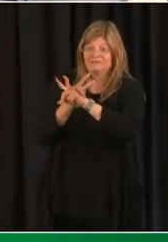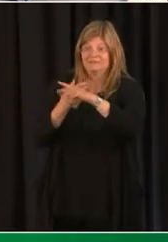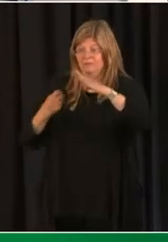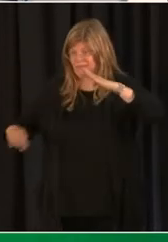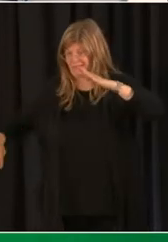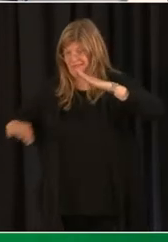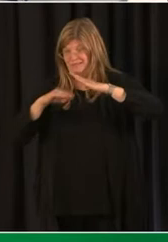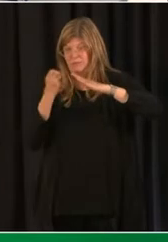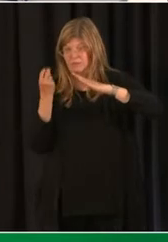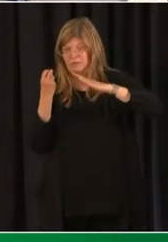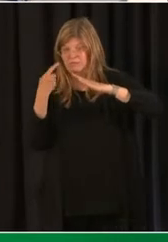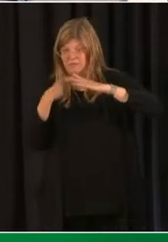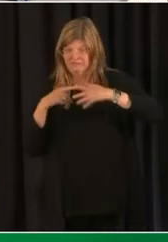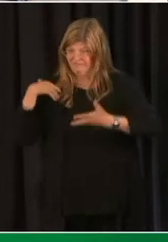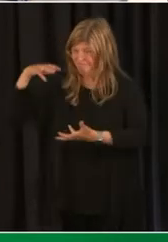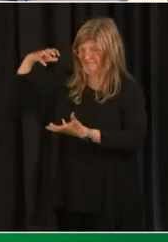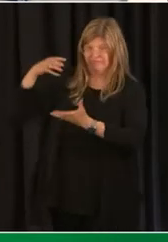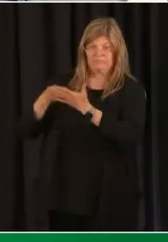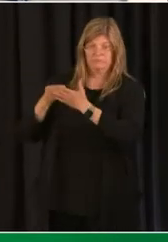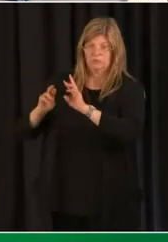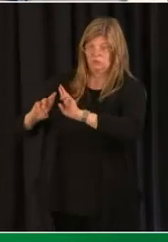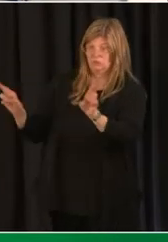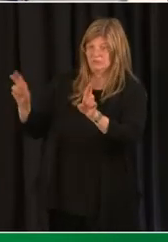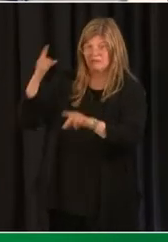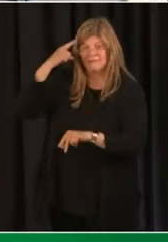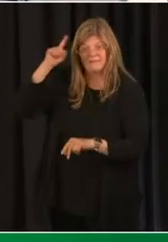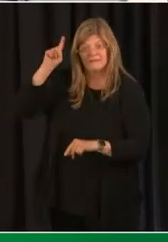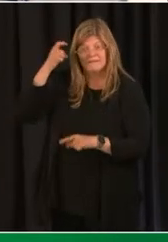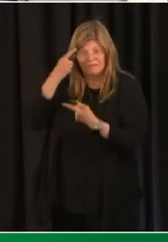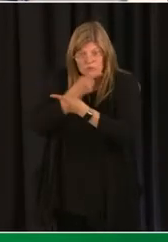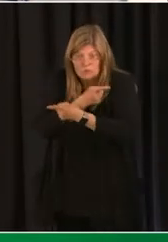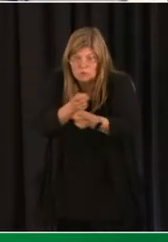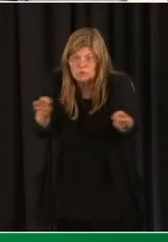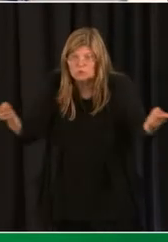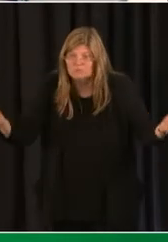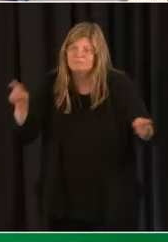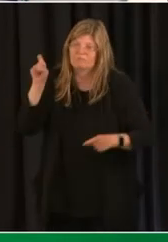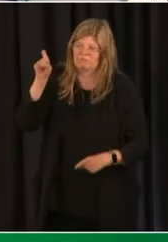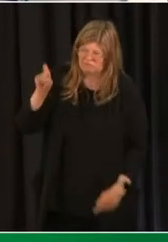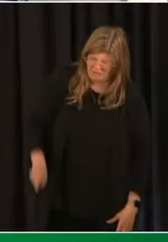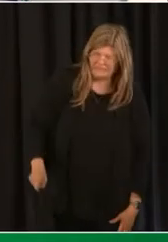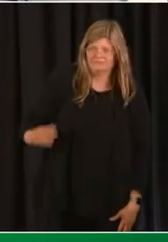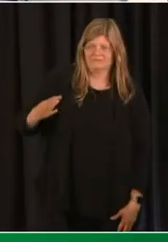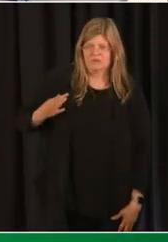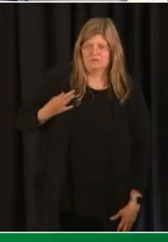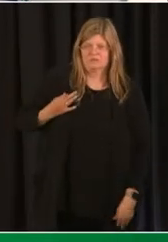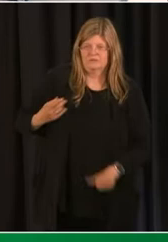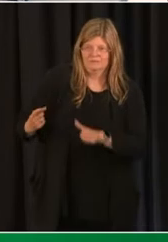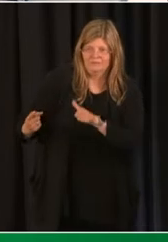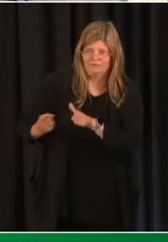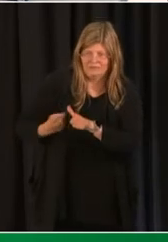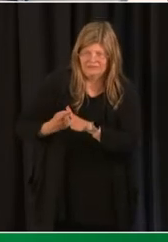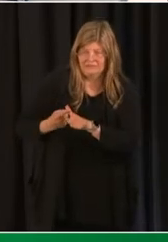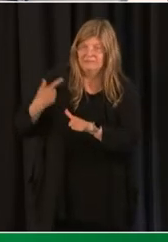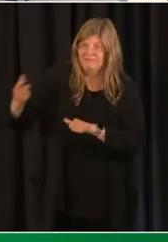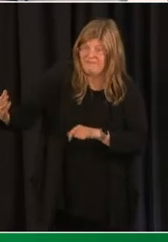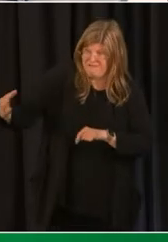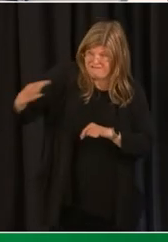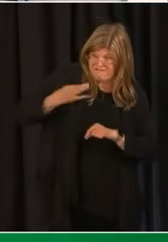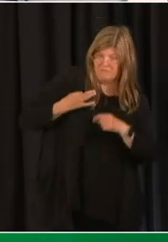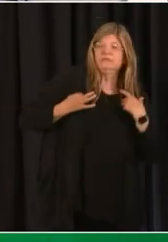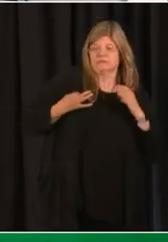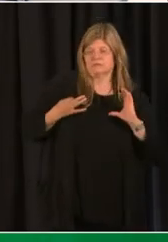our money too. So let's spend it wisely, and let's get our rents paid, and let's begin to make